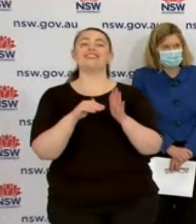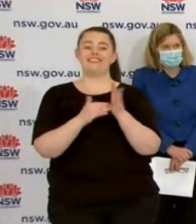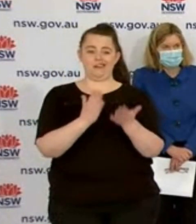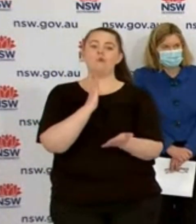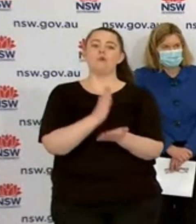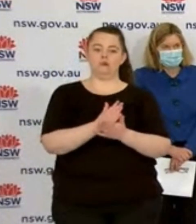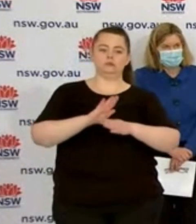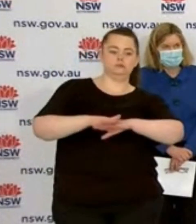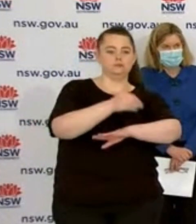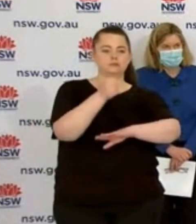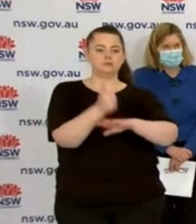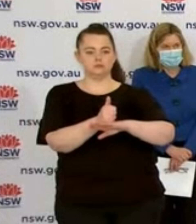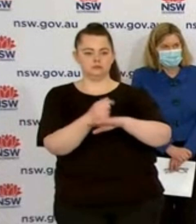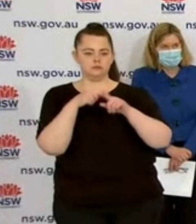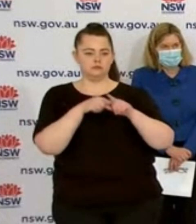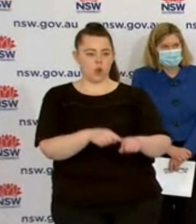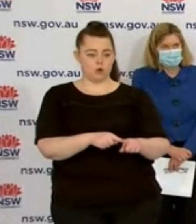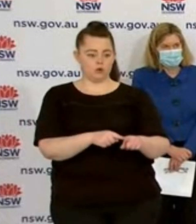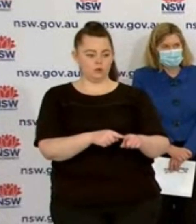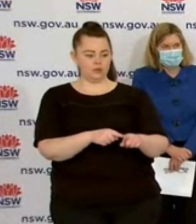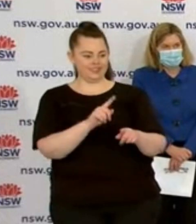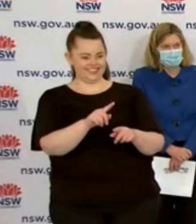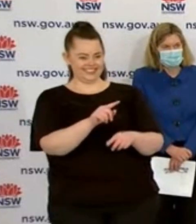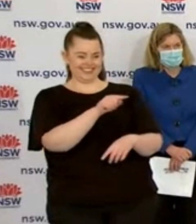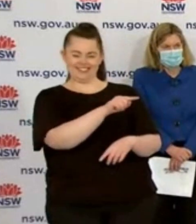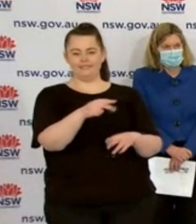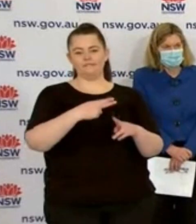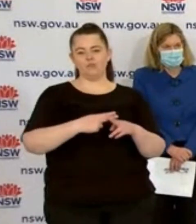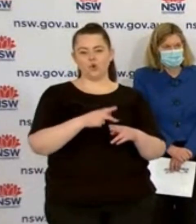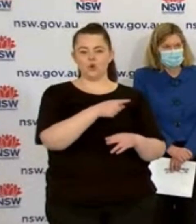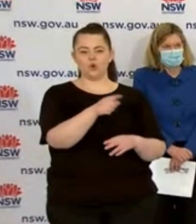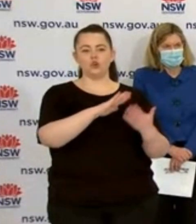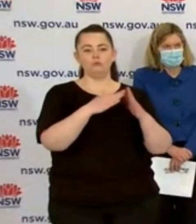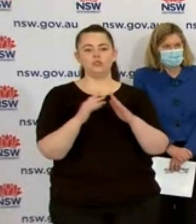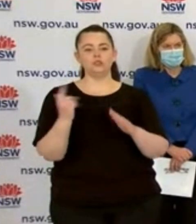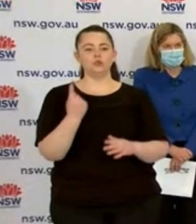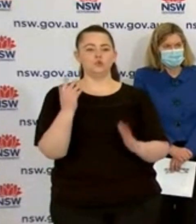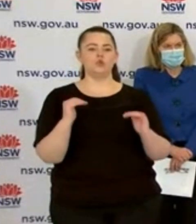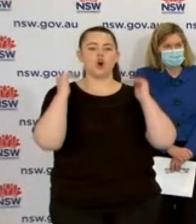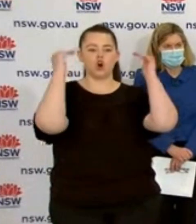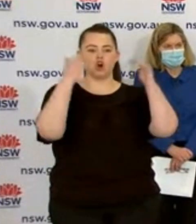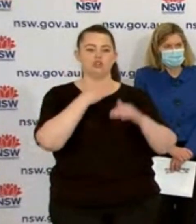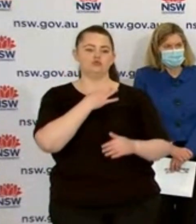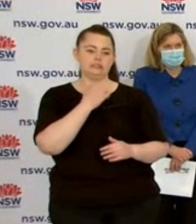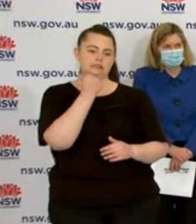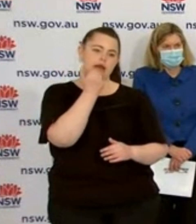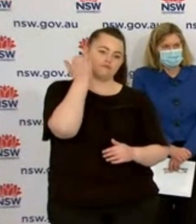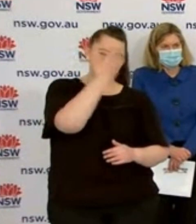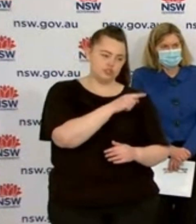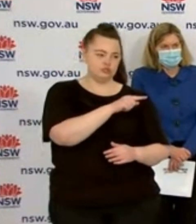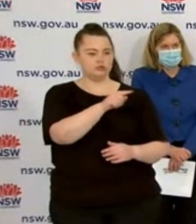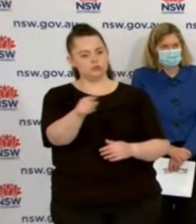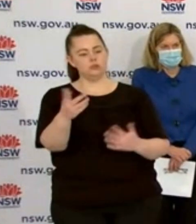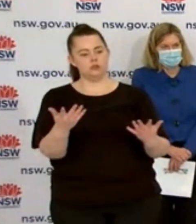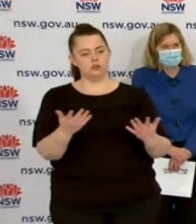have been designed for specific at-risk communities, and we need everyone to abide by the public health orders, but know that those